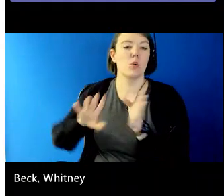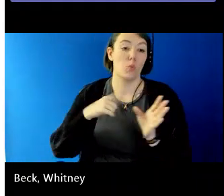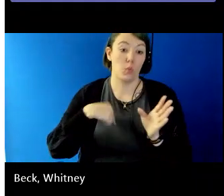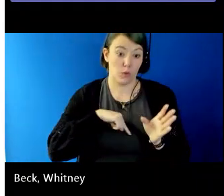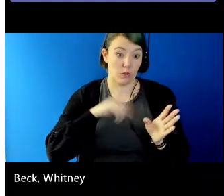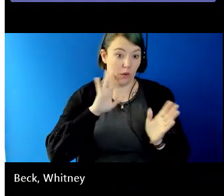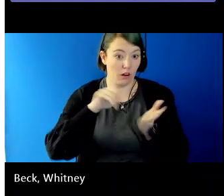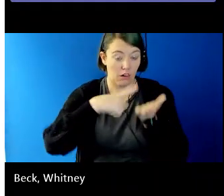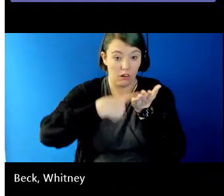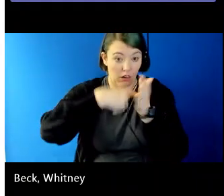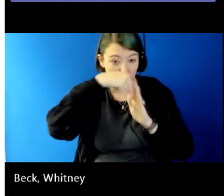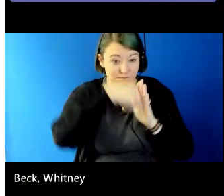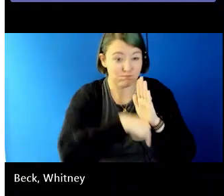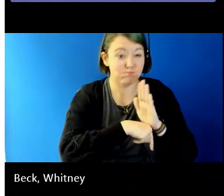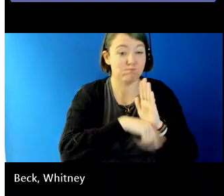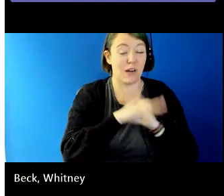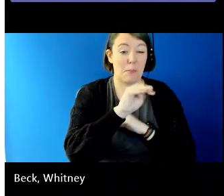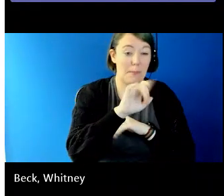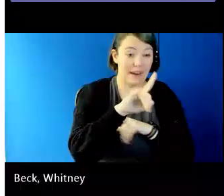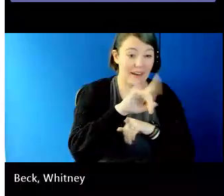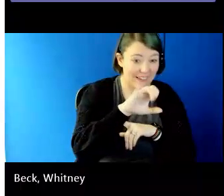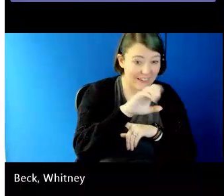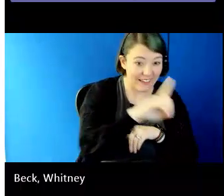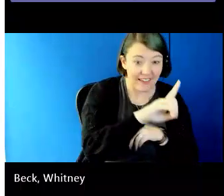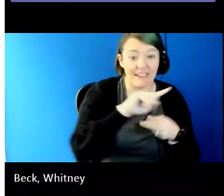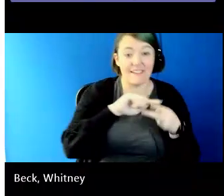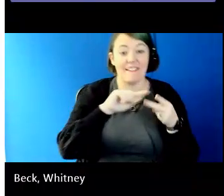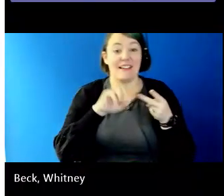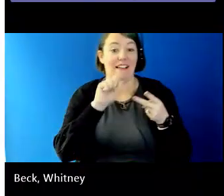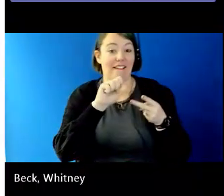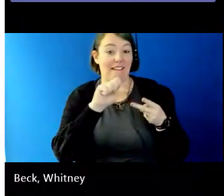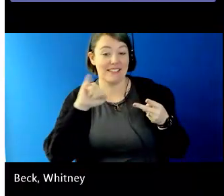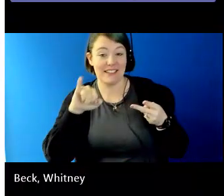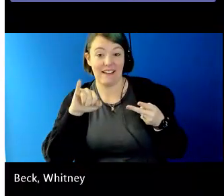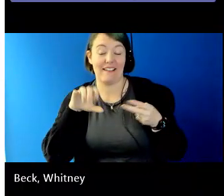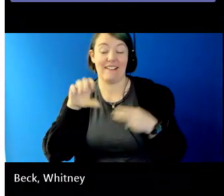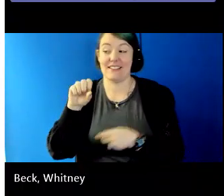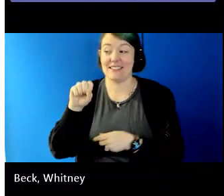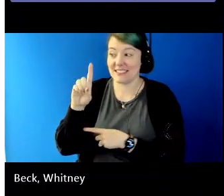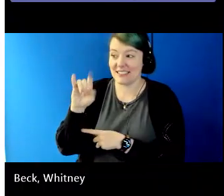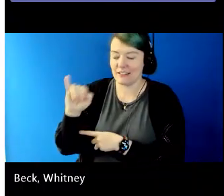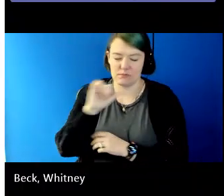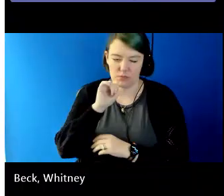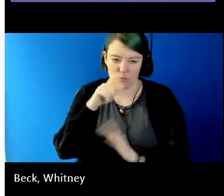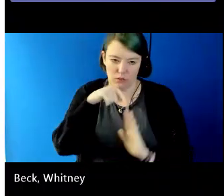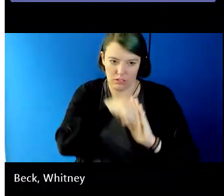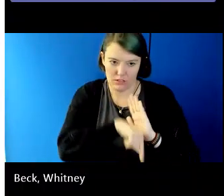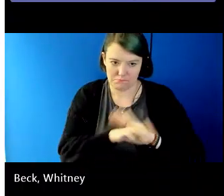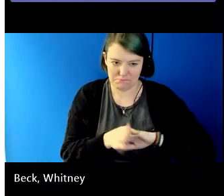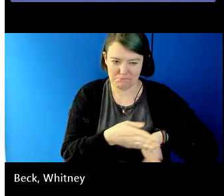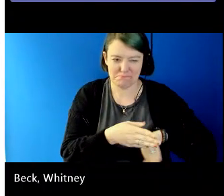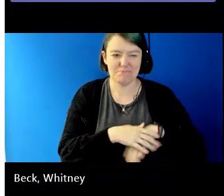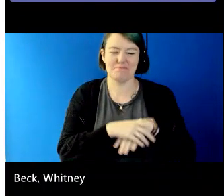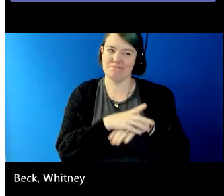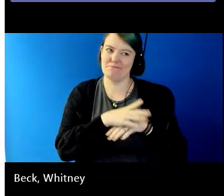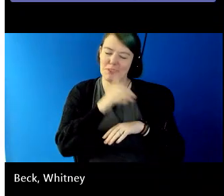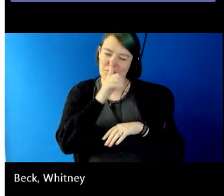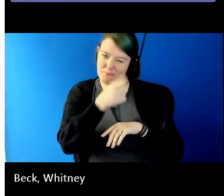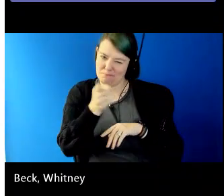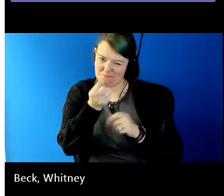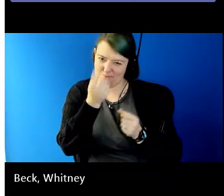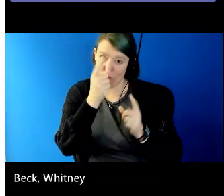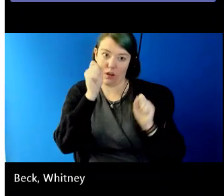that's like a whole other hour-long benefits webinar we could do. But people that have disabilities rely on those benefits, so